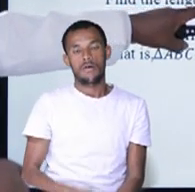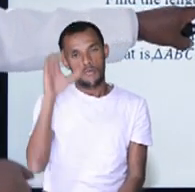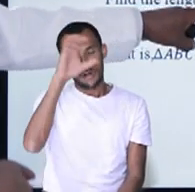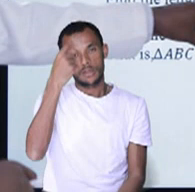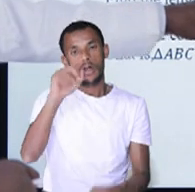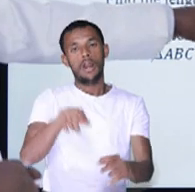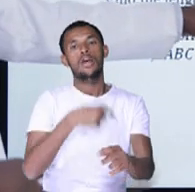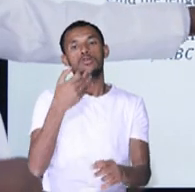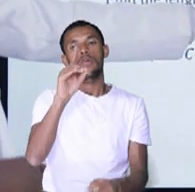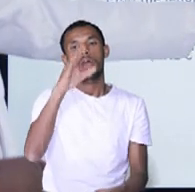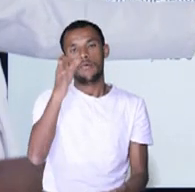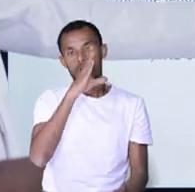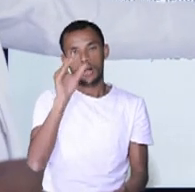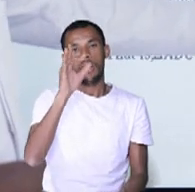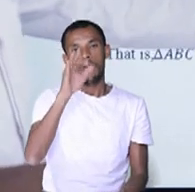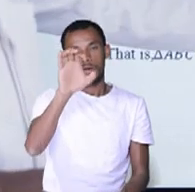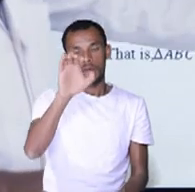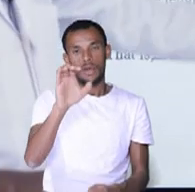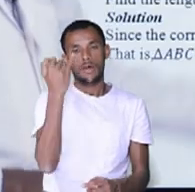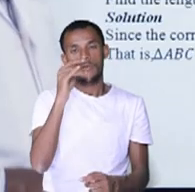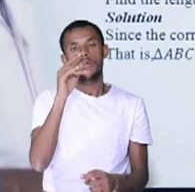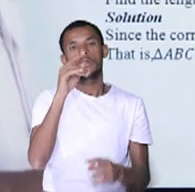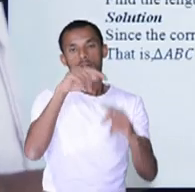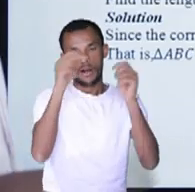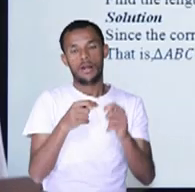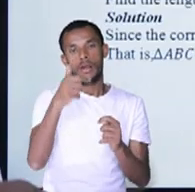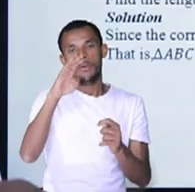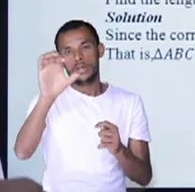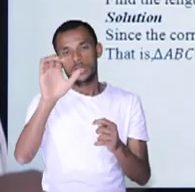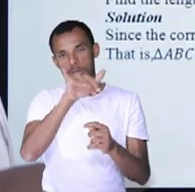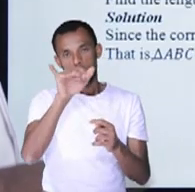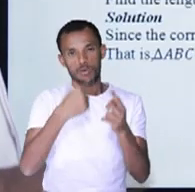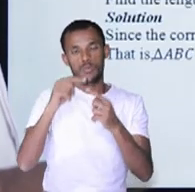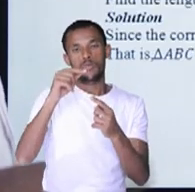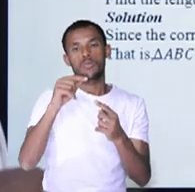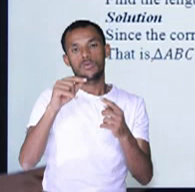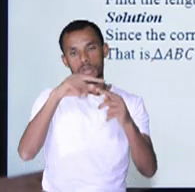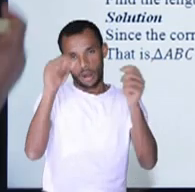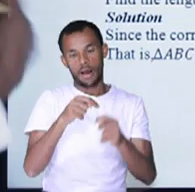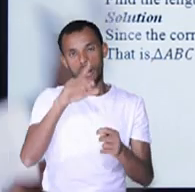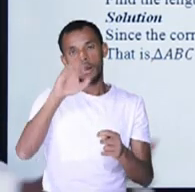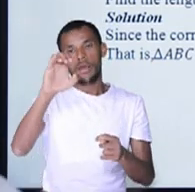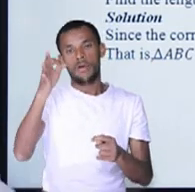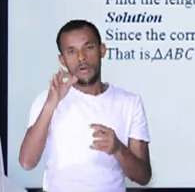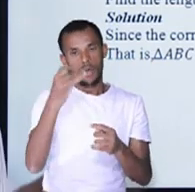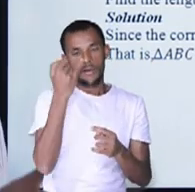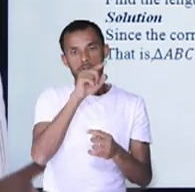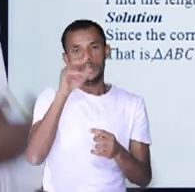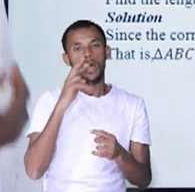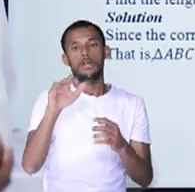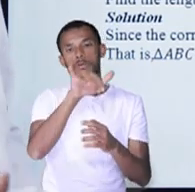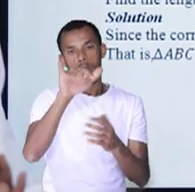Find the lengths of DF and FE if triangle ABC is similar to triangle DEF. If they are